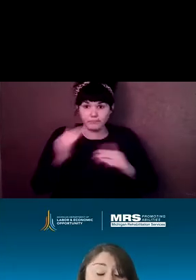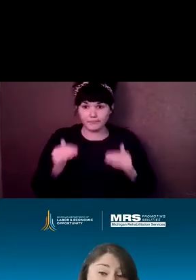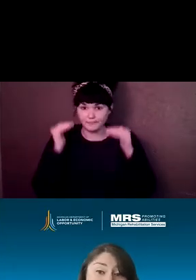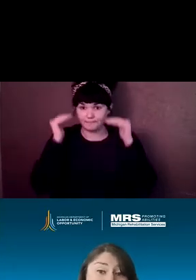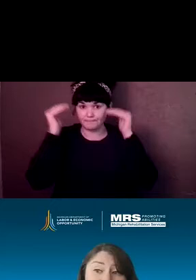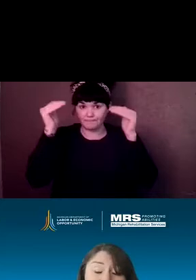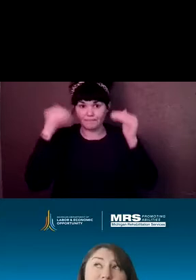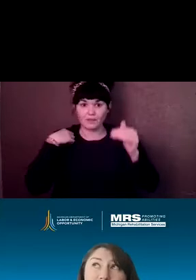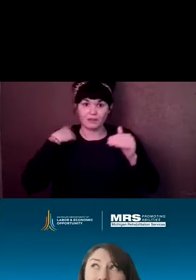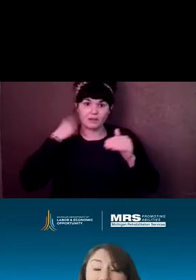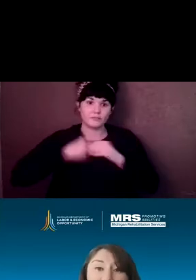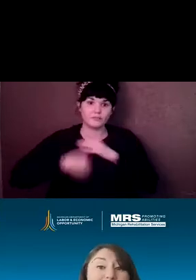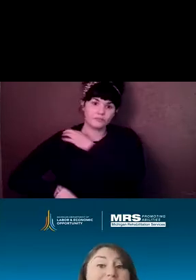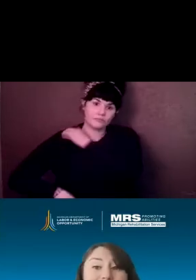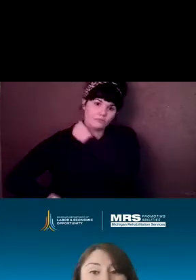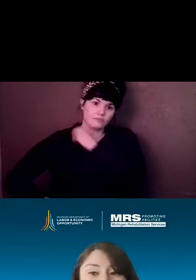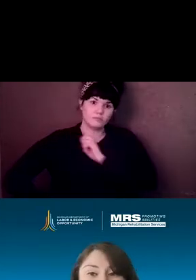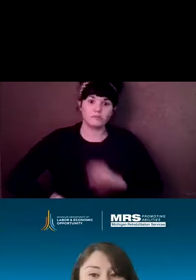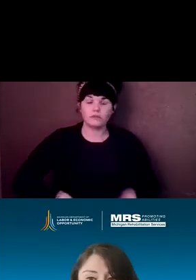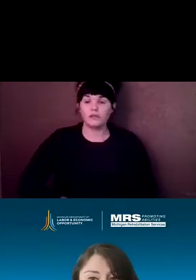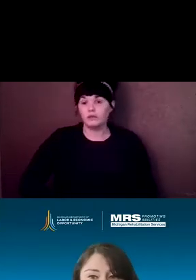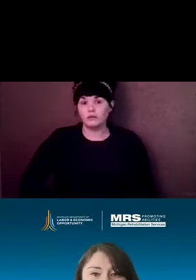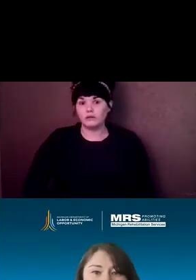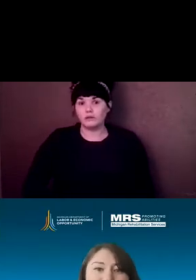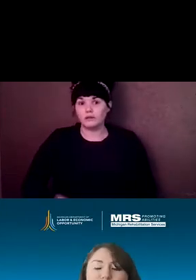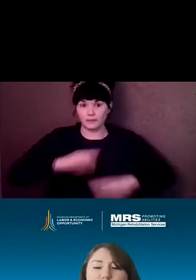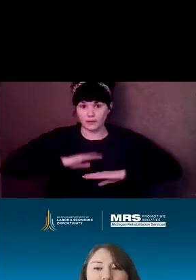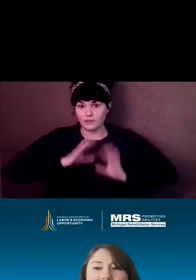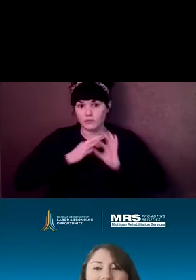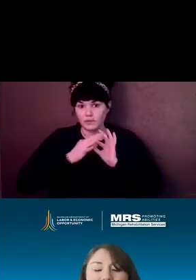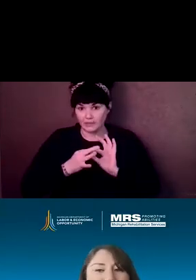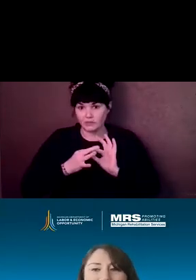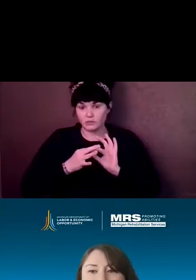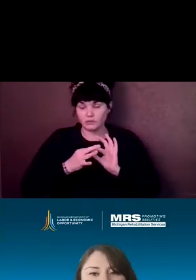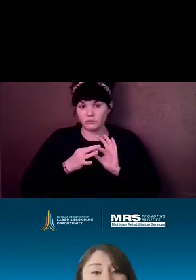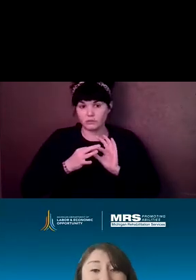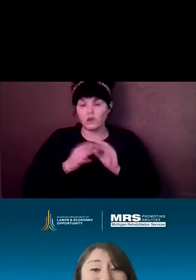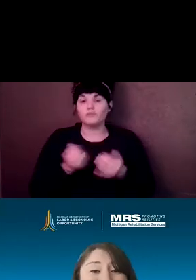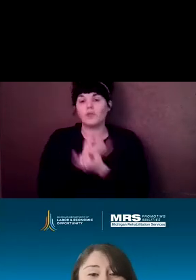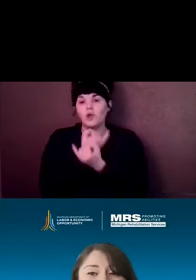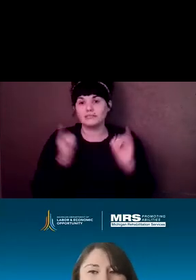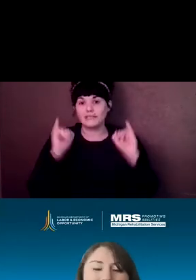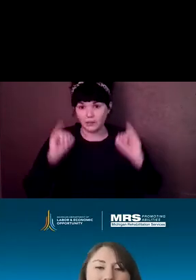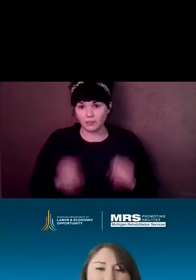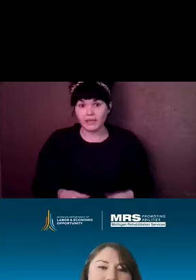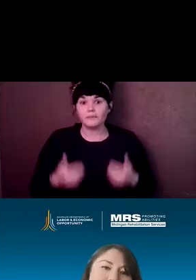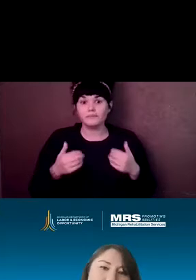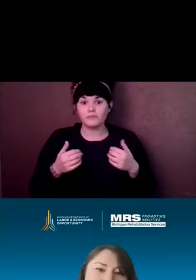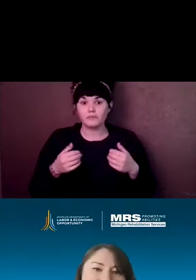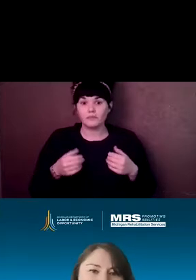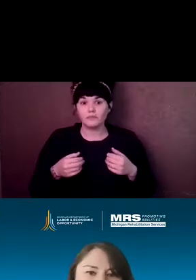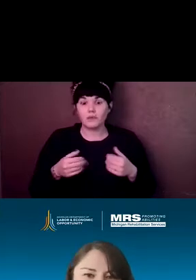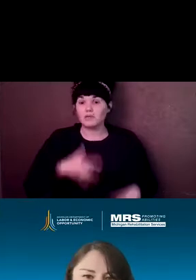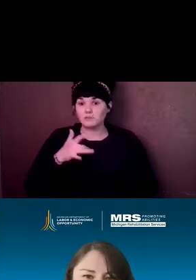employee's need and feeling of satisfaction. So when you have autonomy and more decision-making, that increases